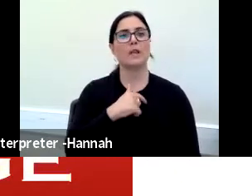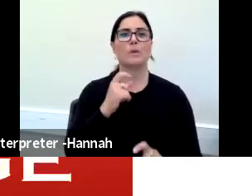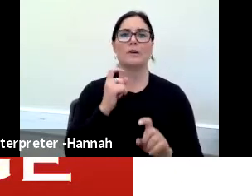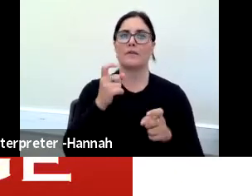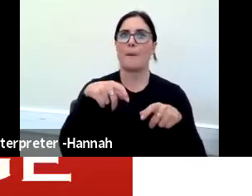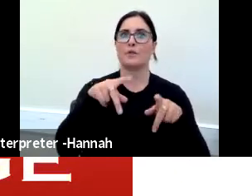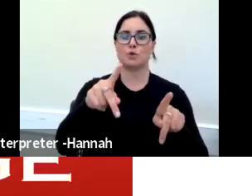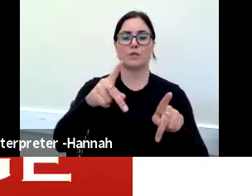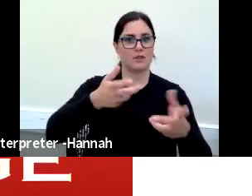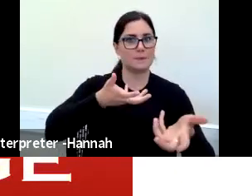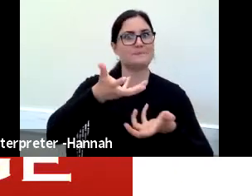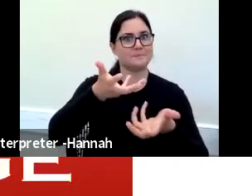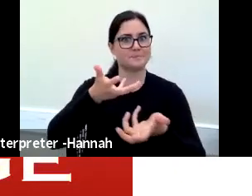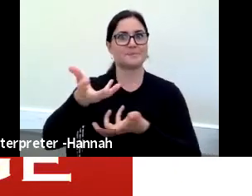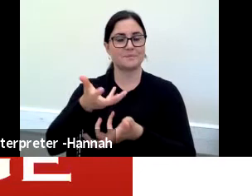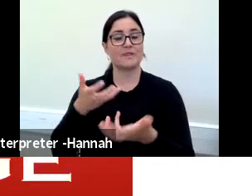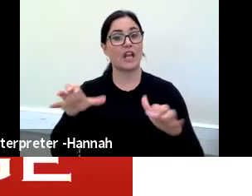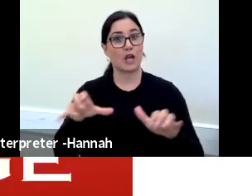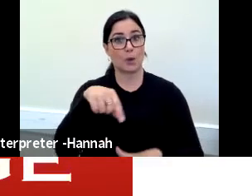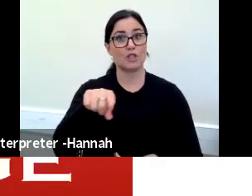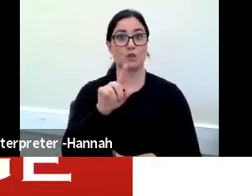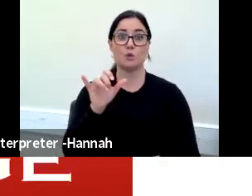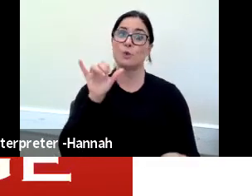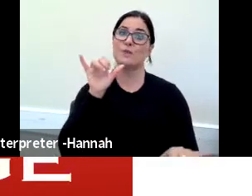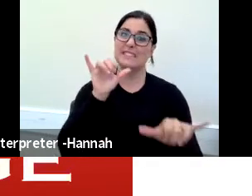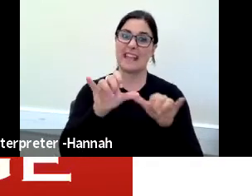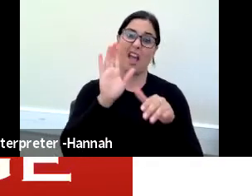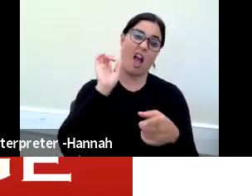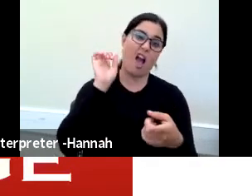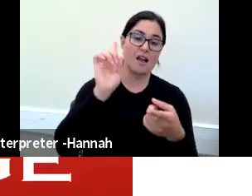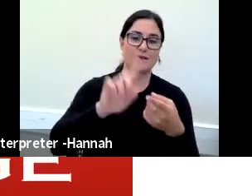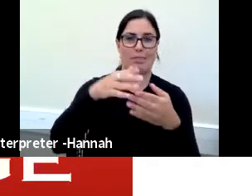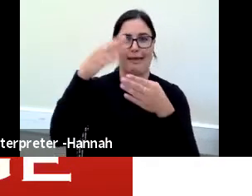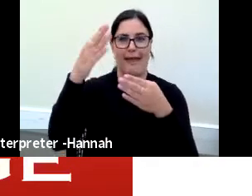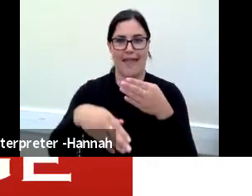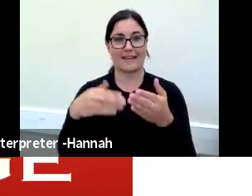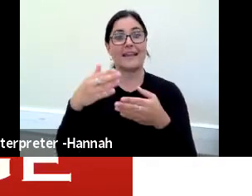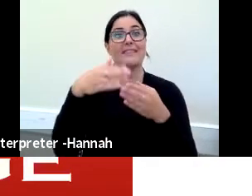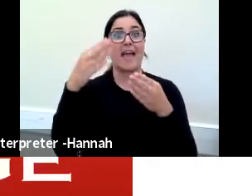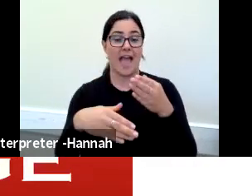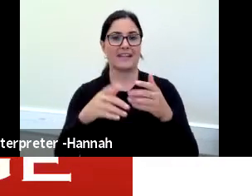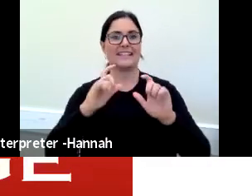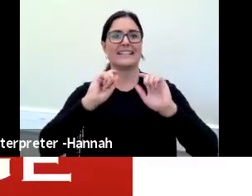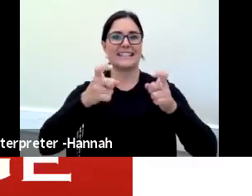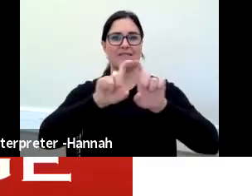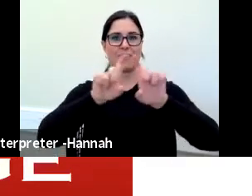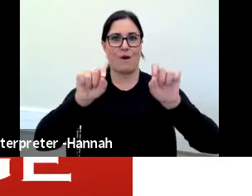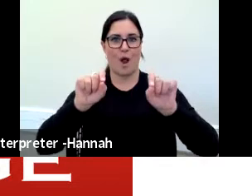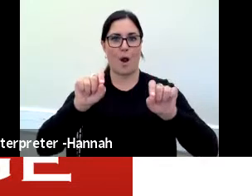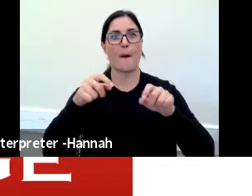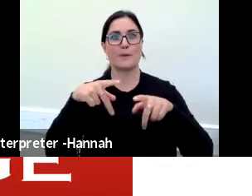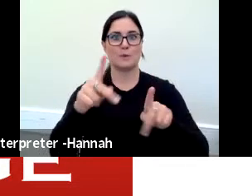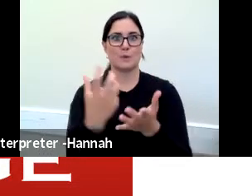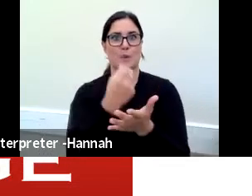interaction throughout, and we encourage you to stay to the end as you have a chance to win a $25 Amazon gift card. Before we